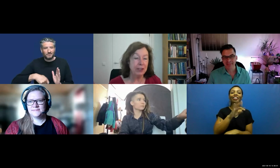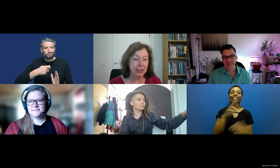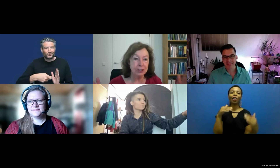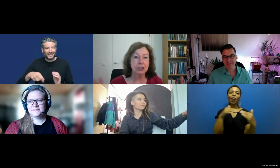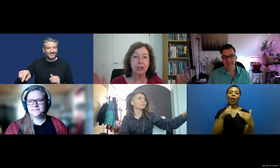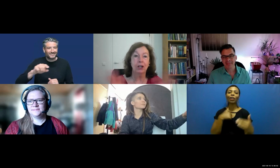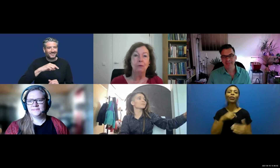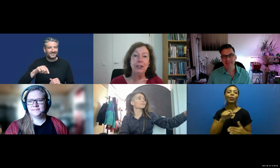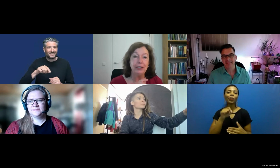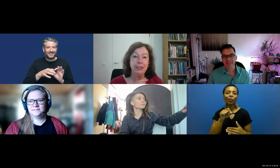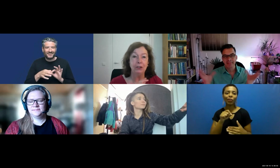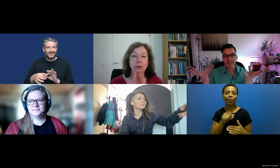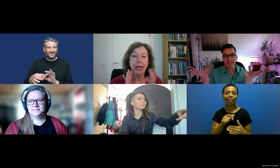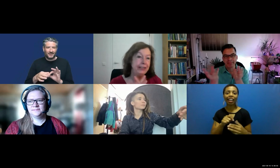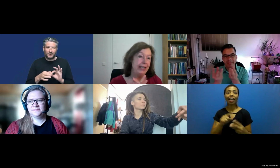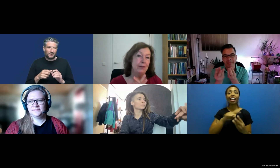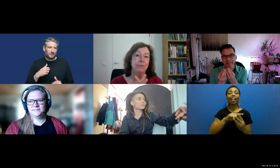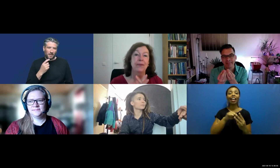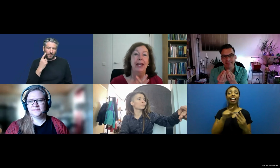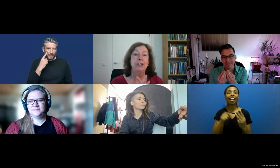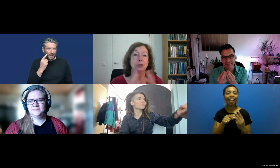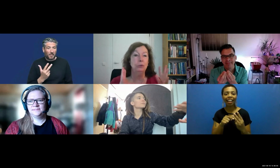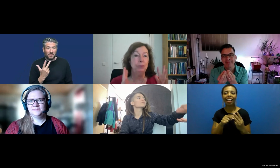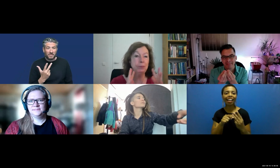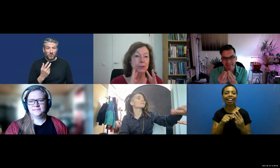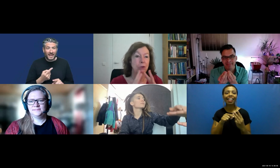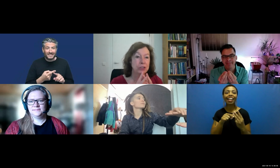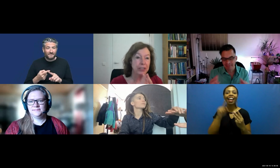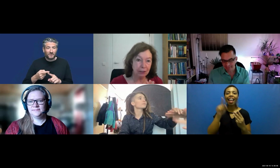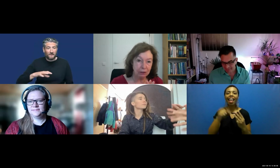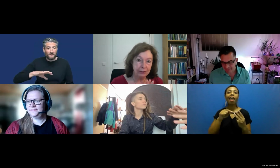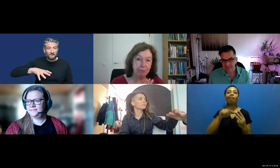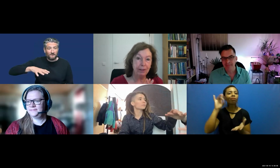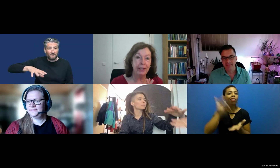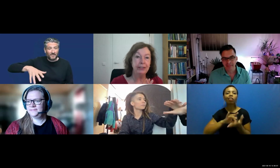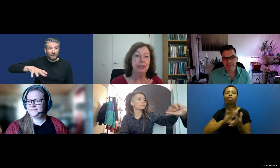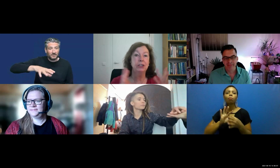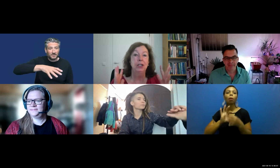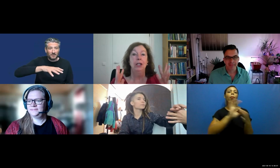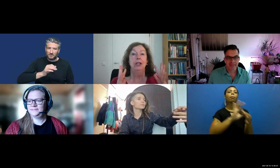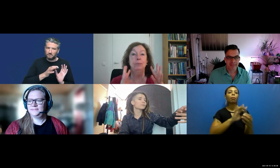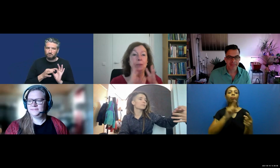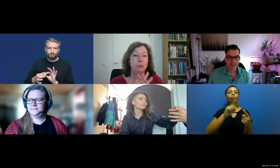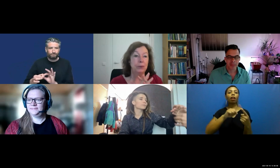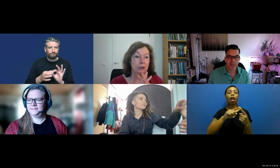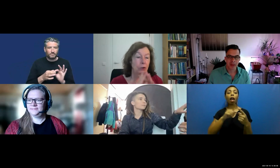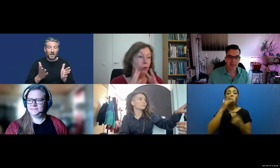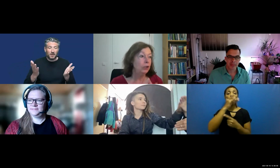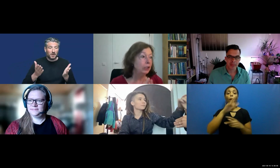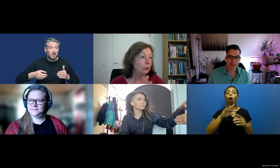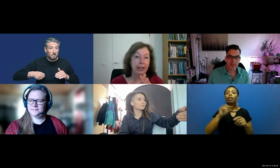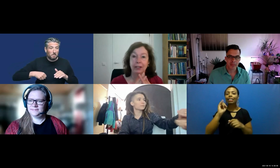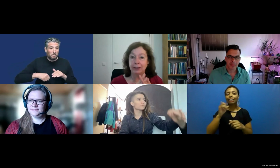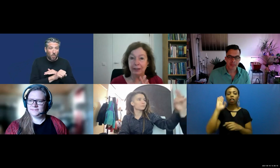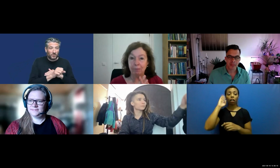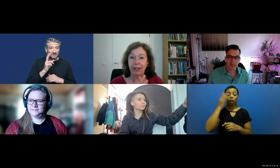three fields are really uniting. And so the people with congenital deafblindness, people with